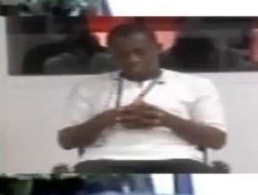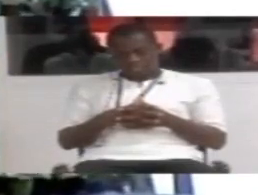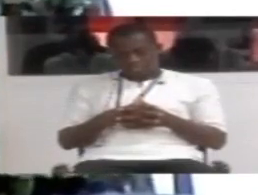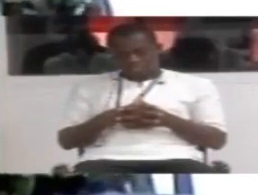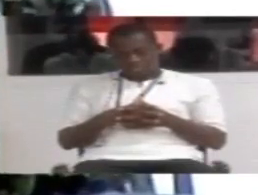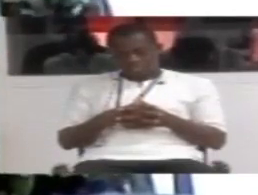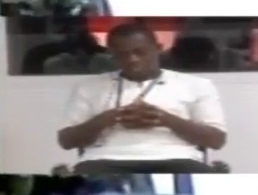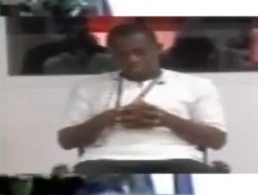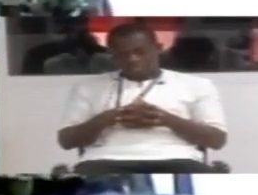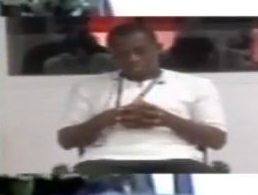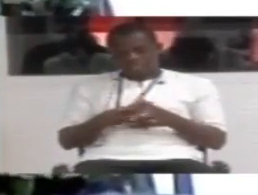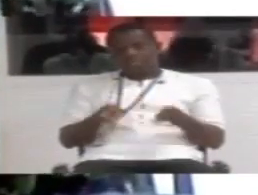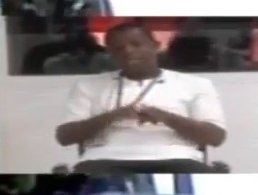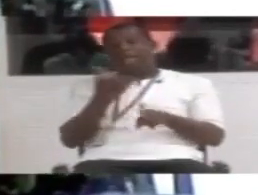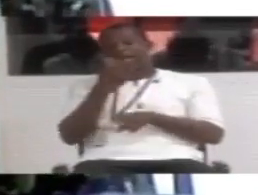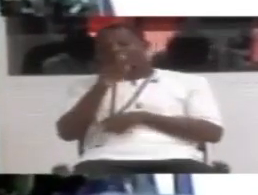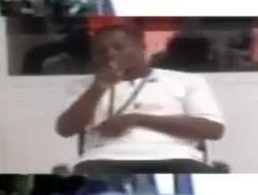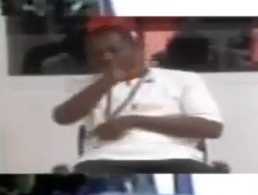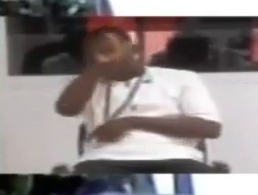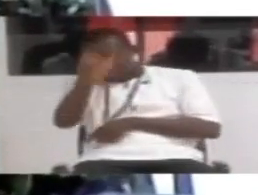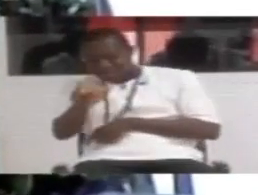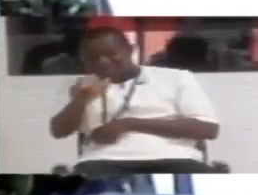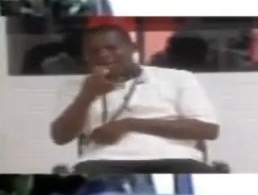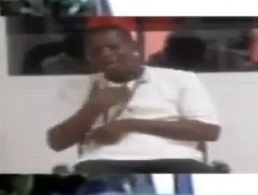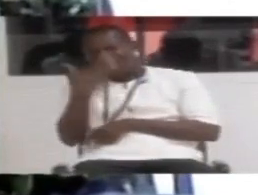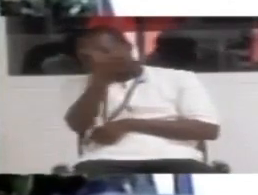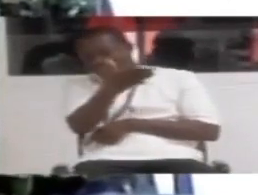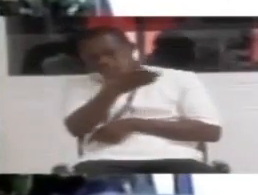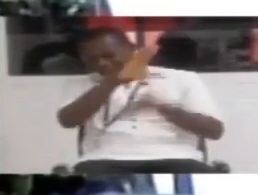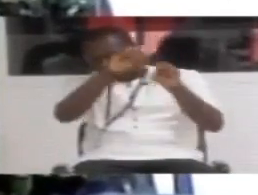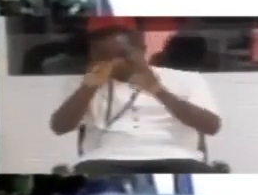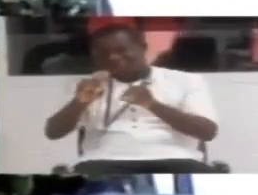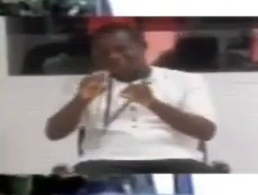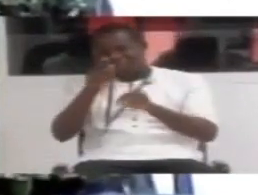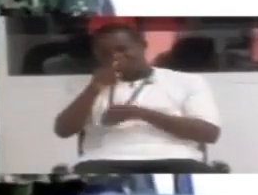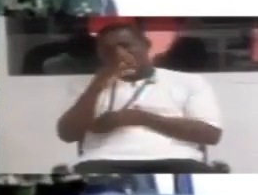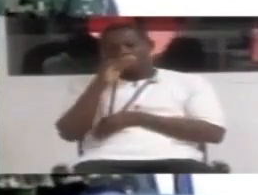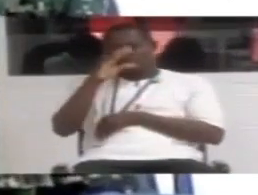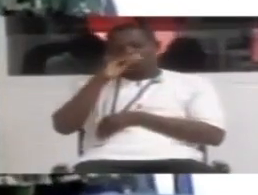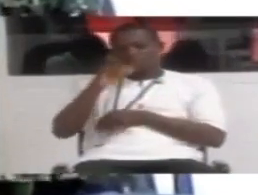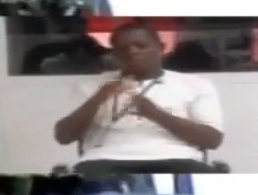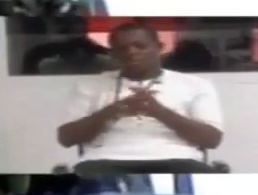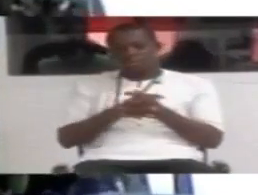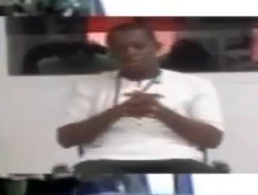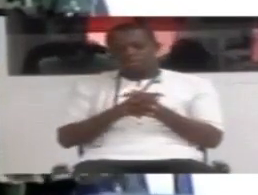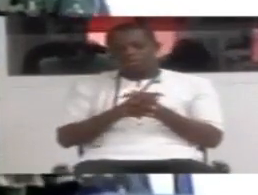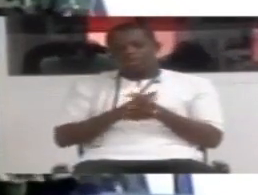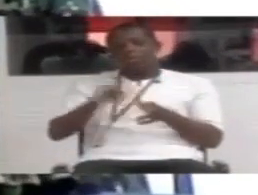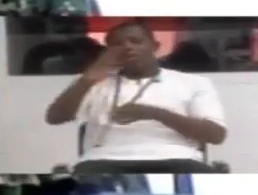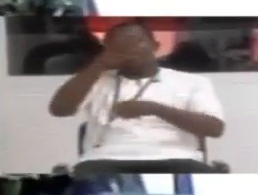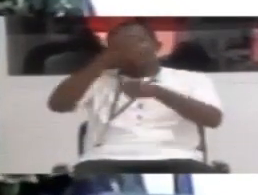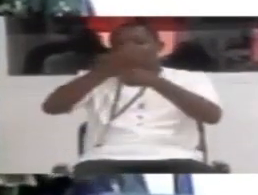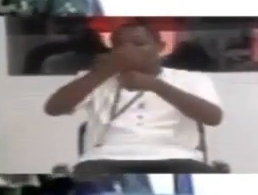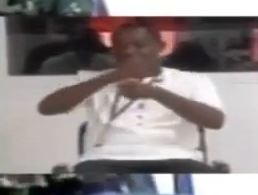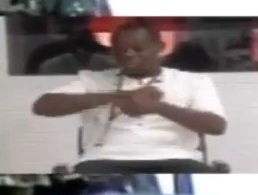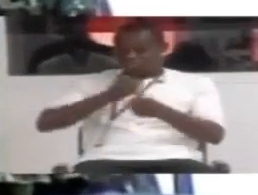lolu ndax koku féké nako ndax koku féké na won ndaje bobu bi nga wax ni luy gëna dëgeural luy gëna dëgeural